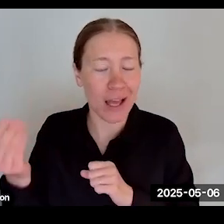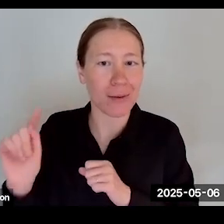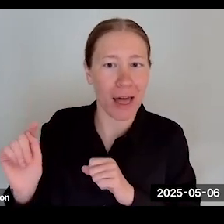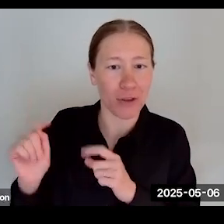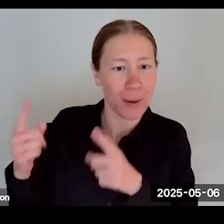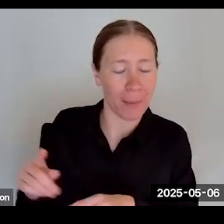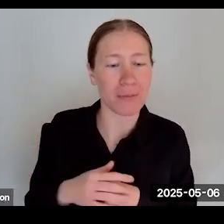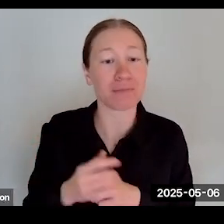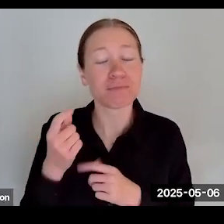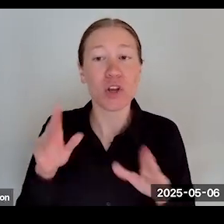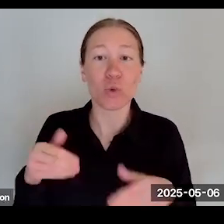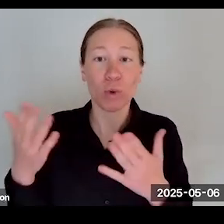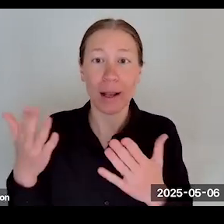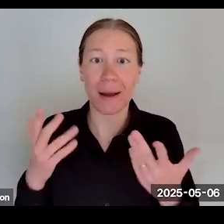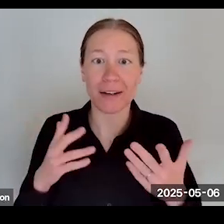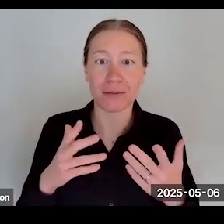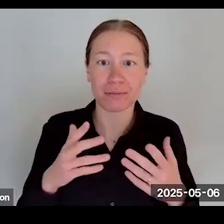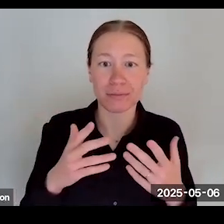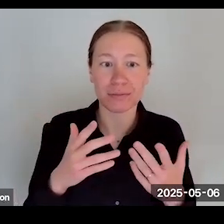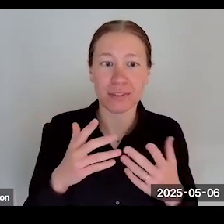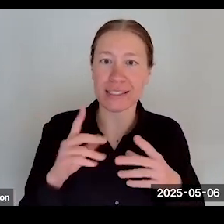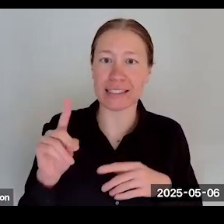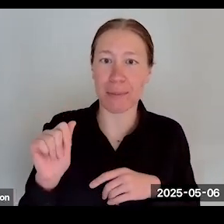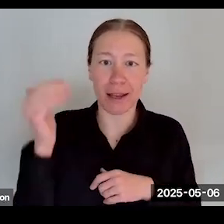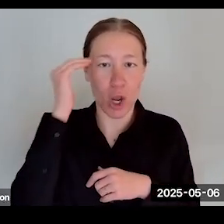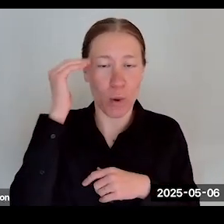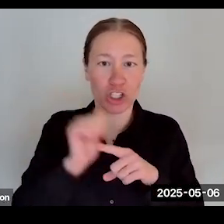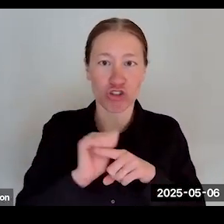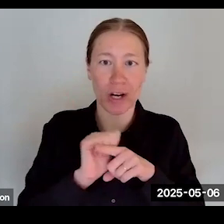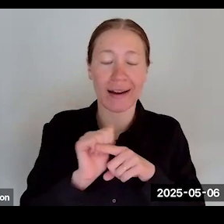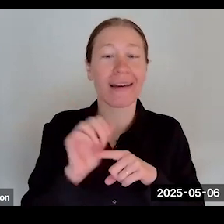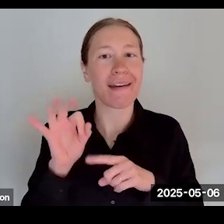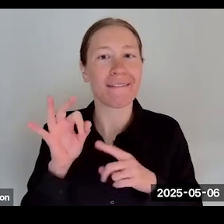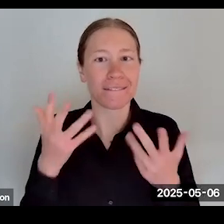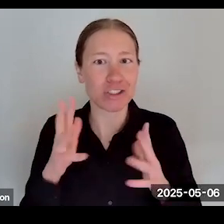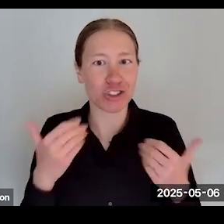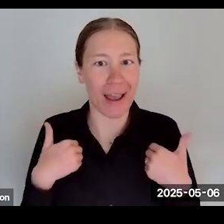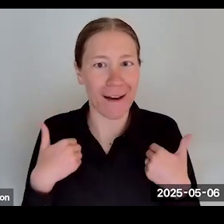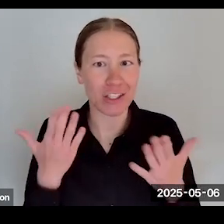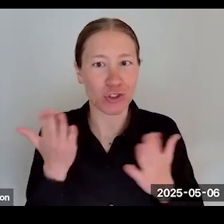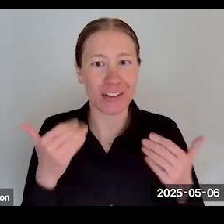offering disability awareness training for departments if a service animal might be in the workplace.